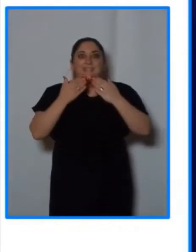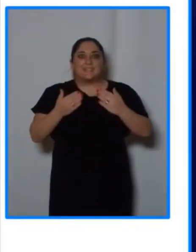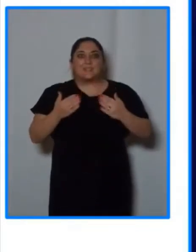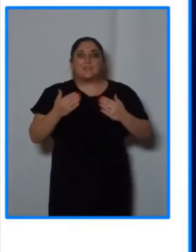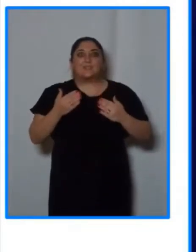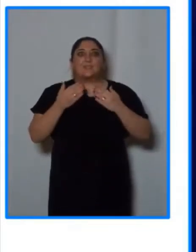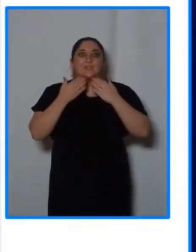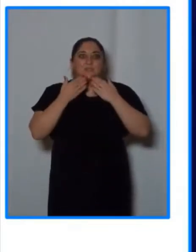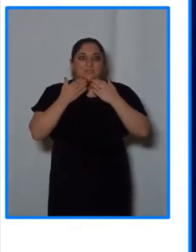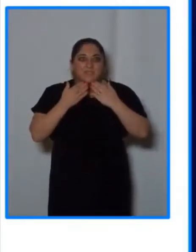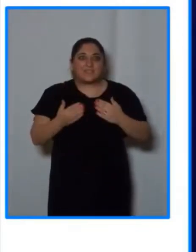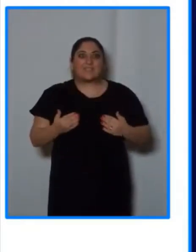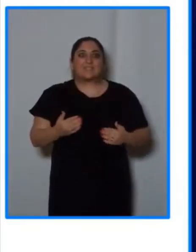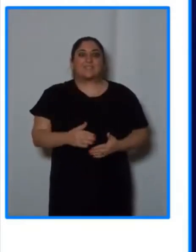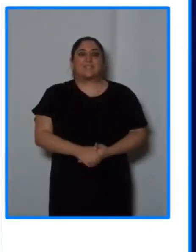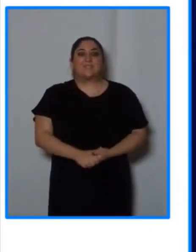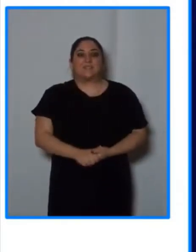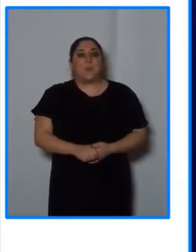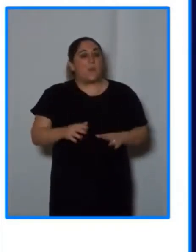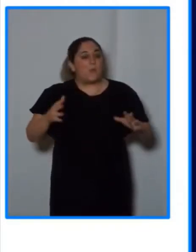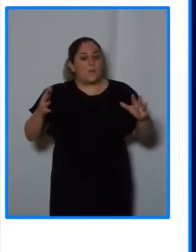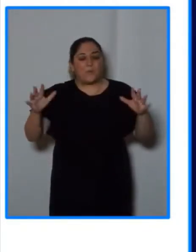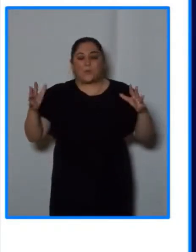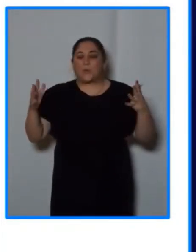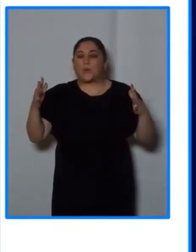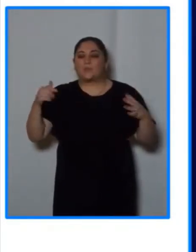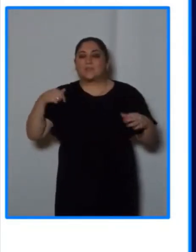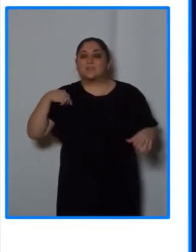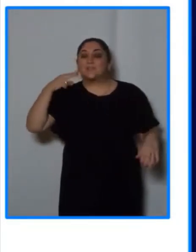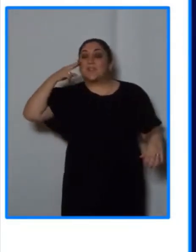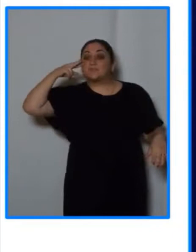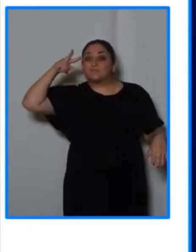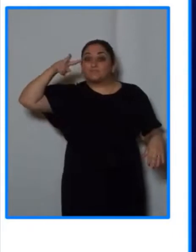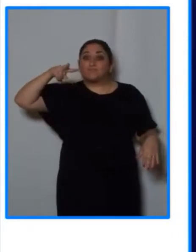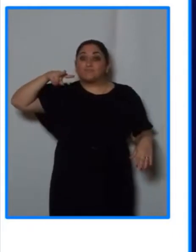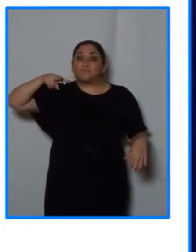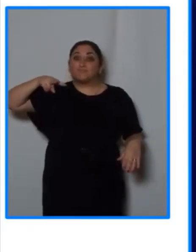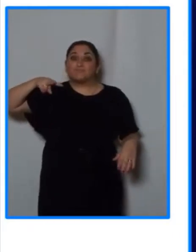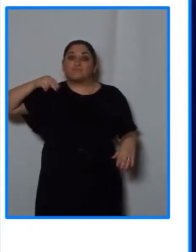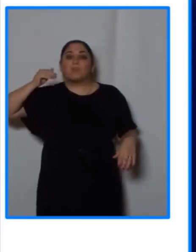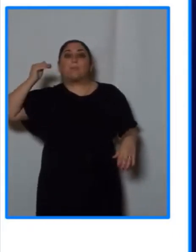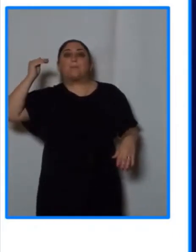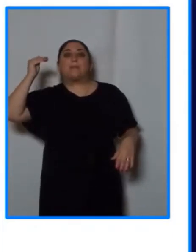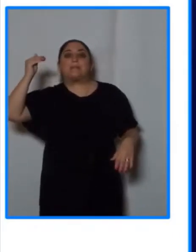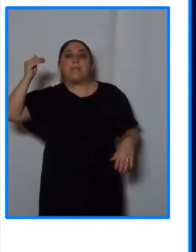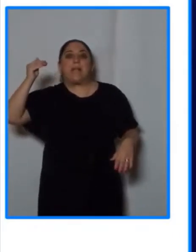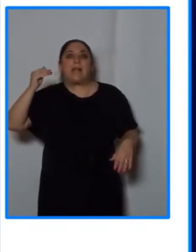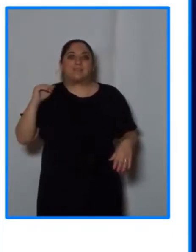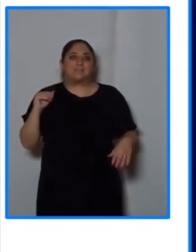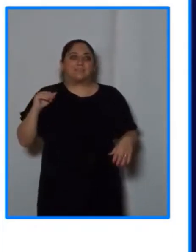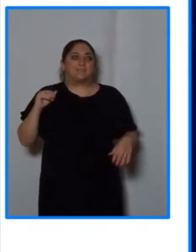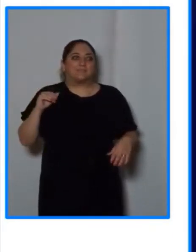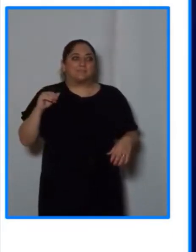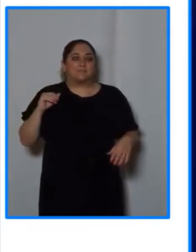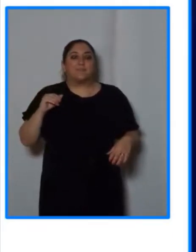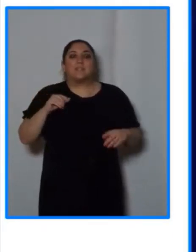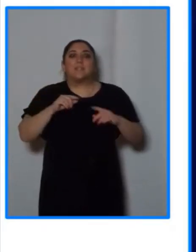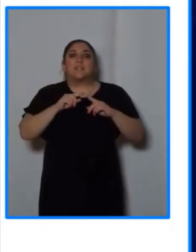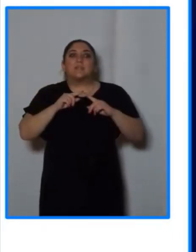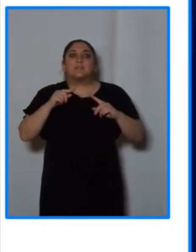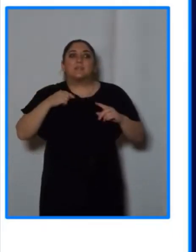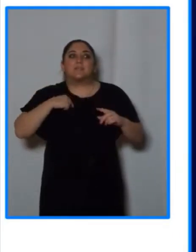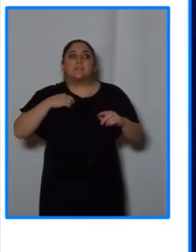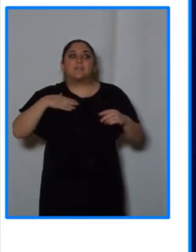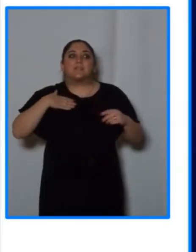And thank you for the great event. I've been following from Copenhagen and really wish I